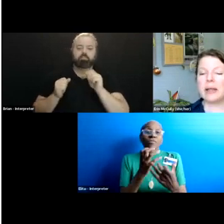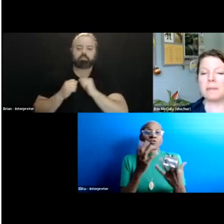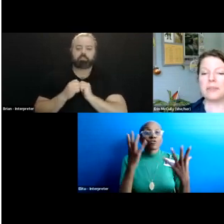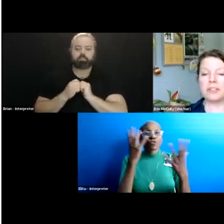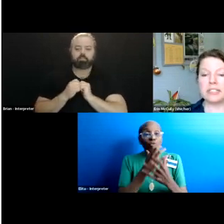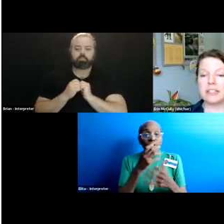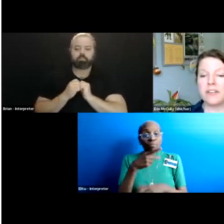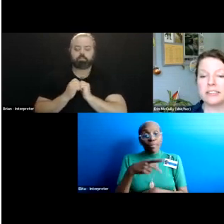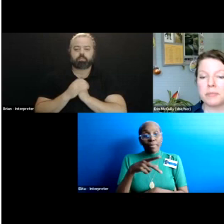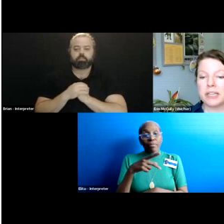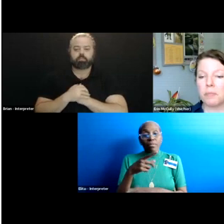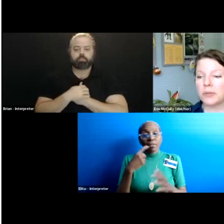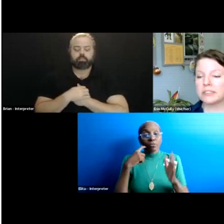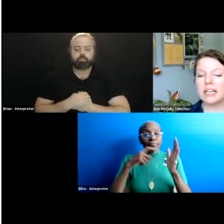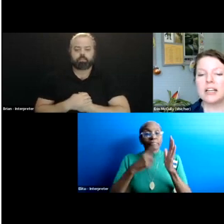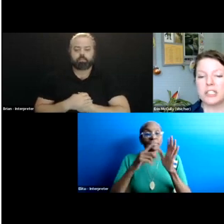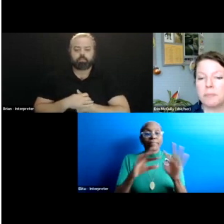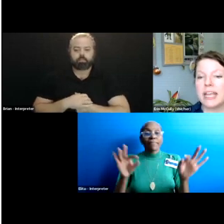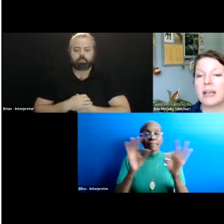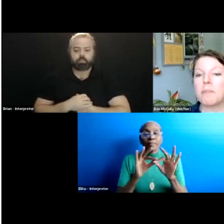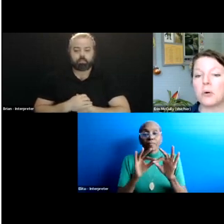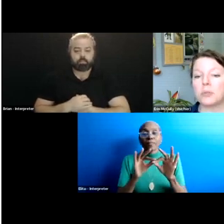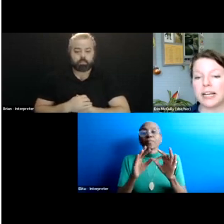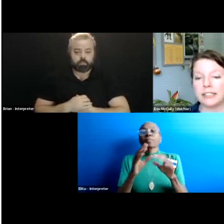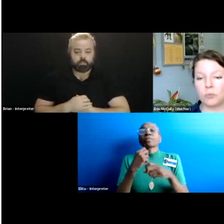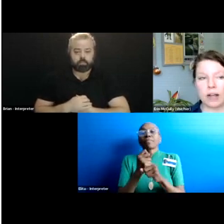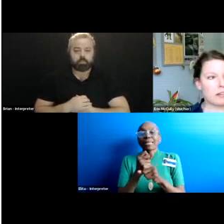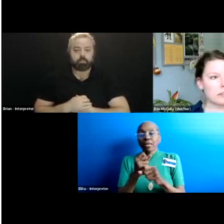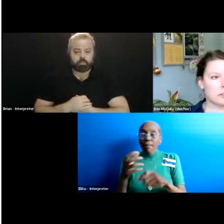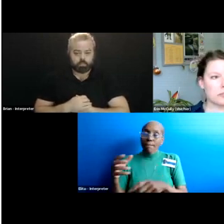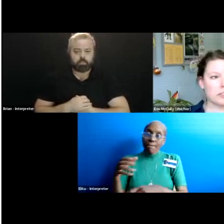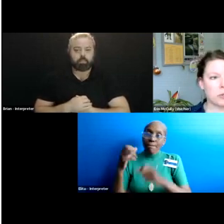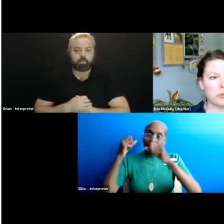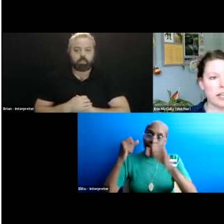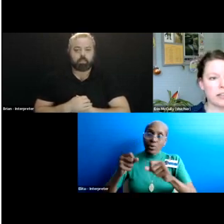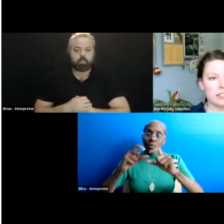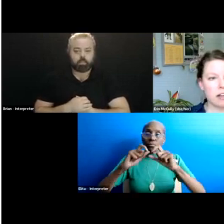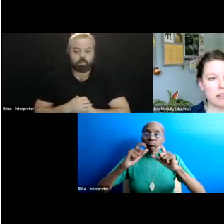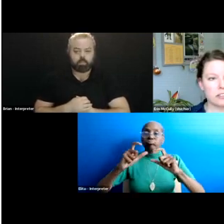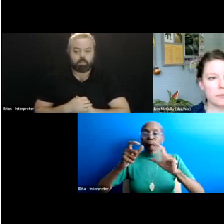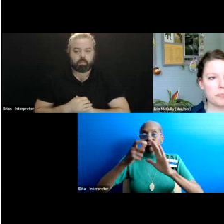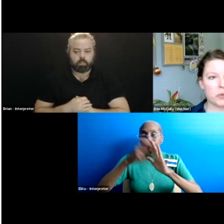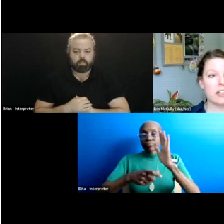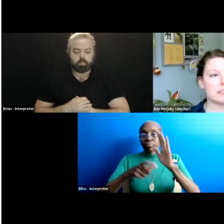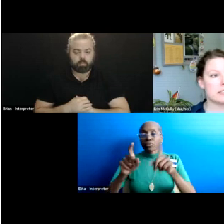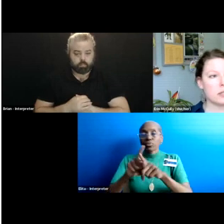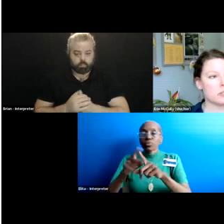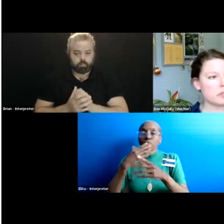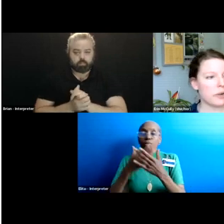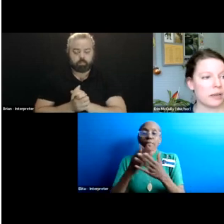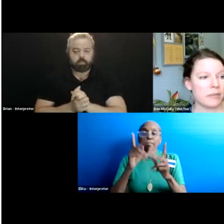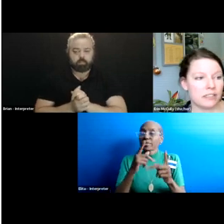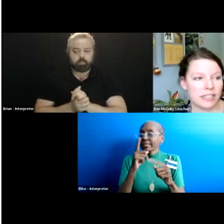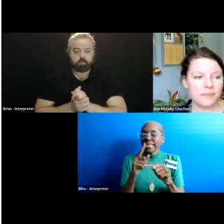purple to signify something important, just make it bold as well. So for someone who cannot see colors or cannot